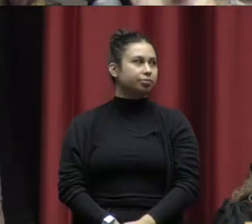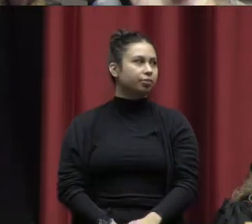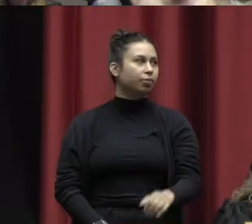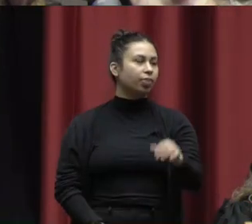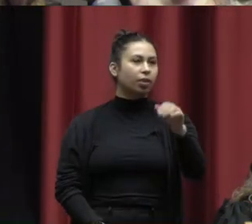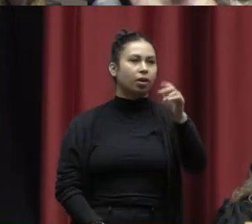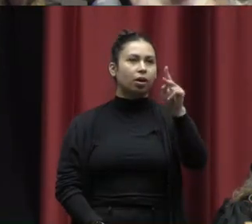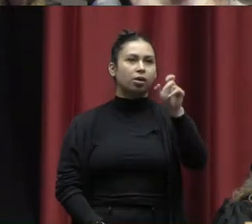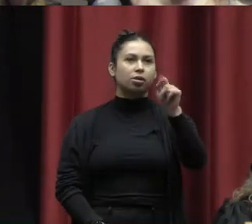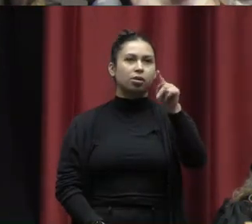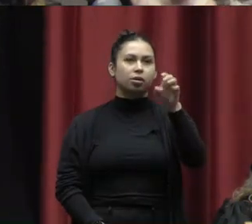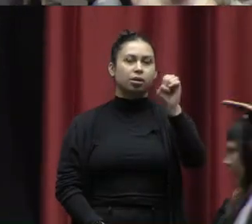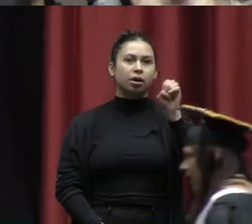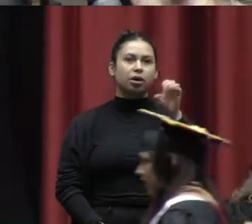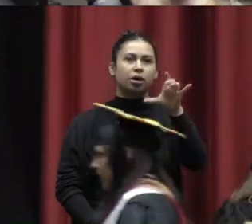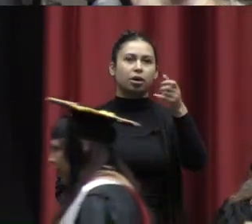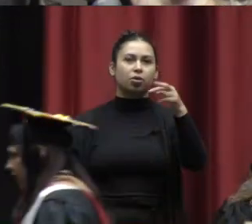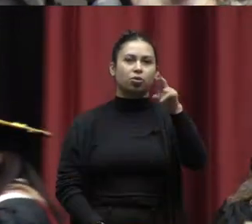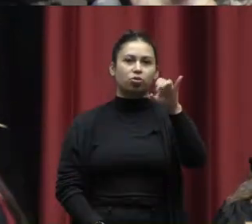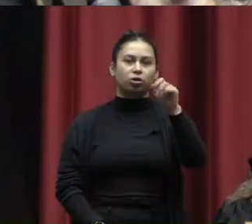Katie Christensen,